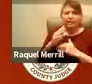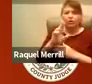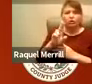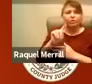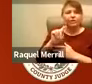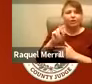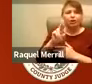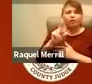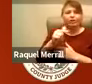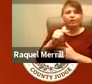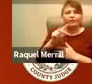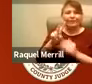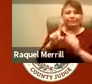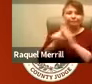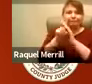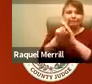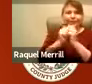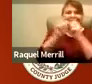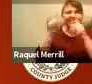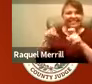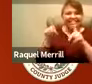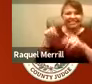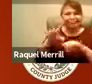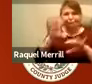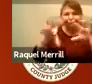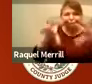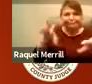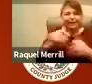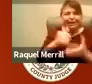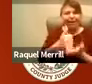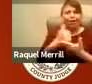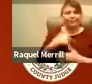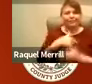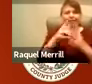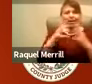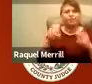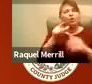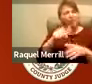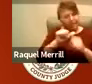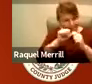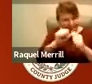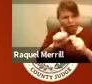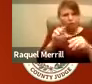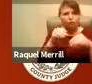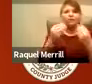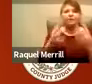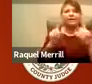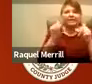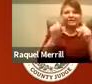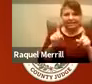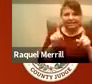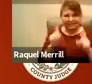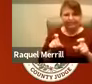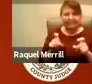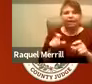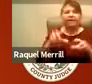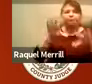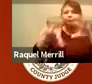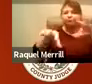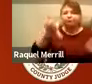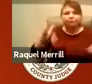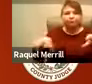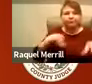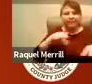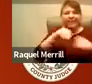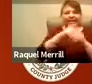UTRGV came over with testing sites and really have helped us. So they continue to provide this testing in locations found